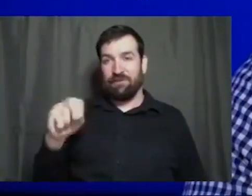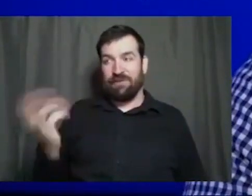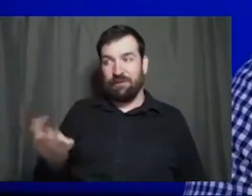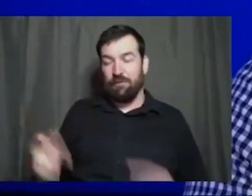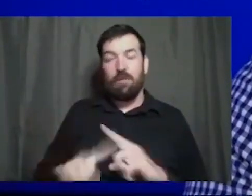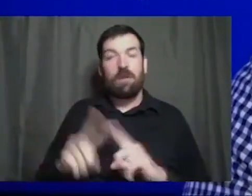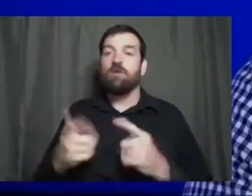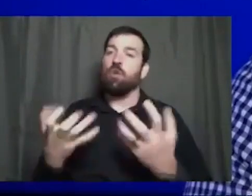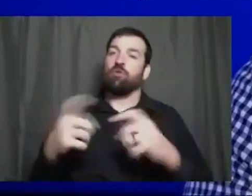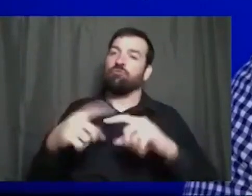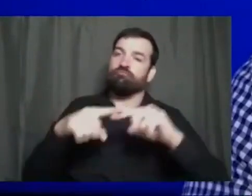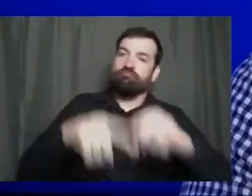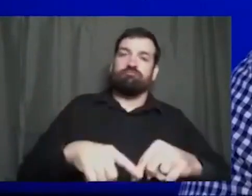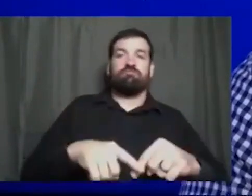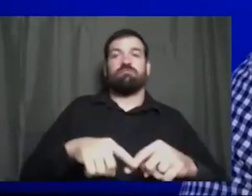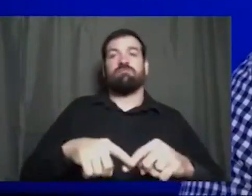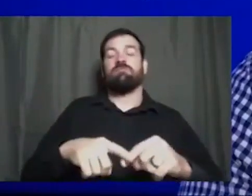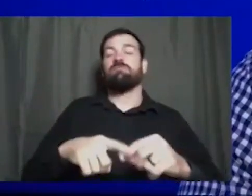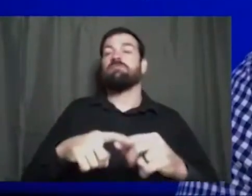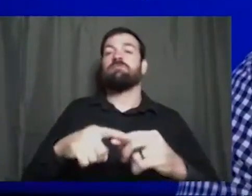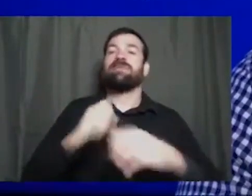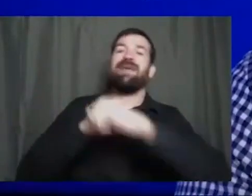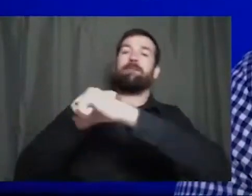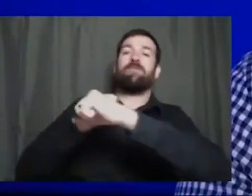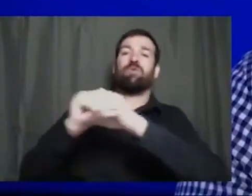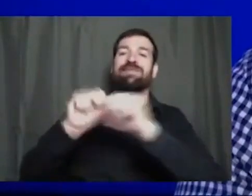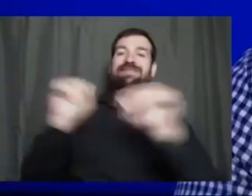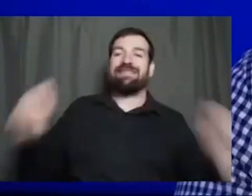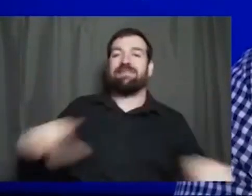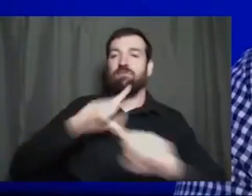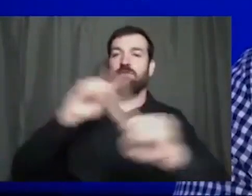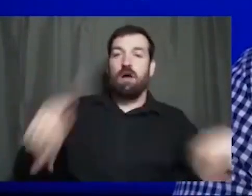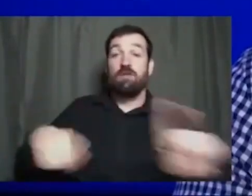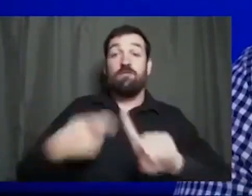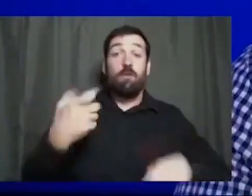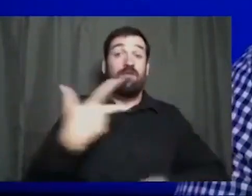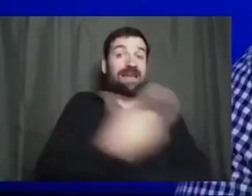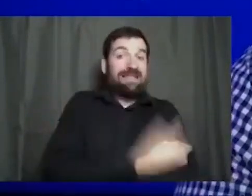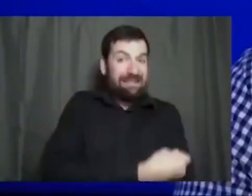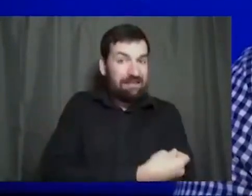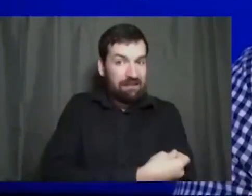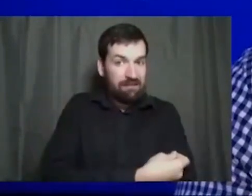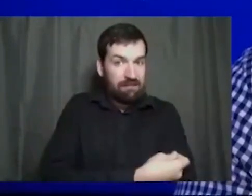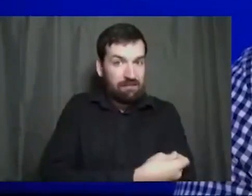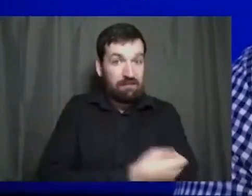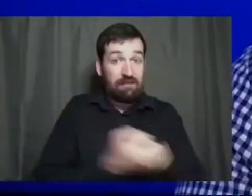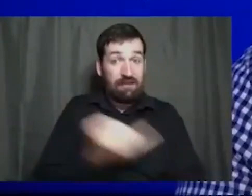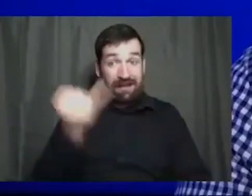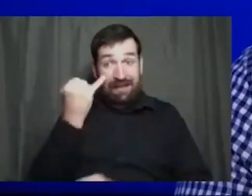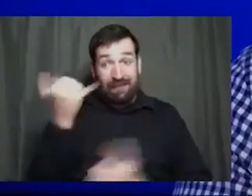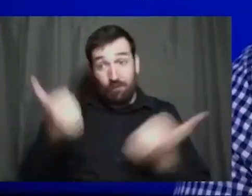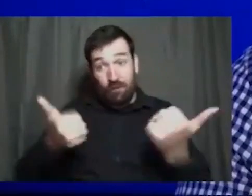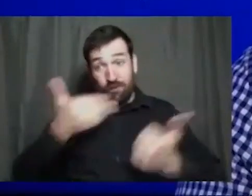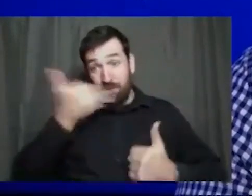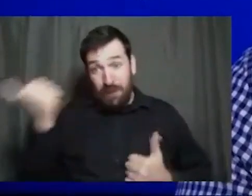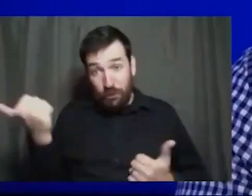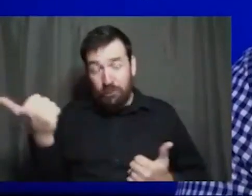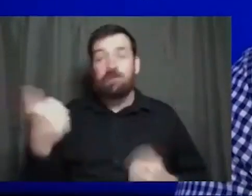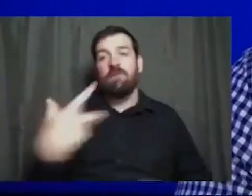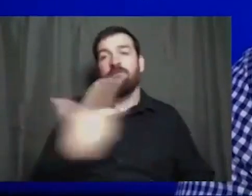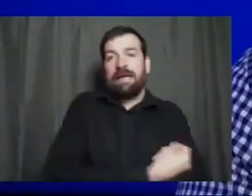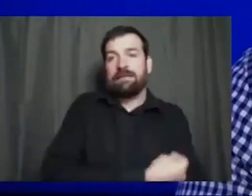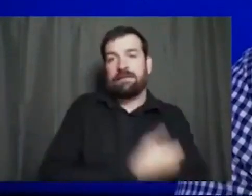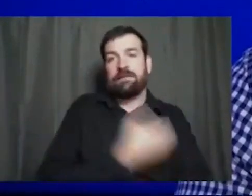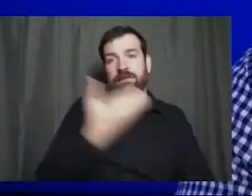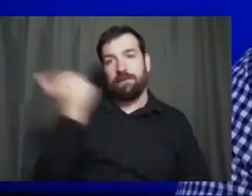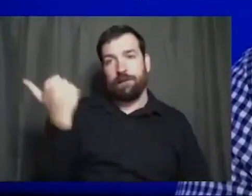immunity response from the vaccine. And if you're asking if one's better than the other, the vaccine, the immune response from the vaccine